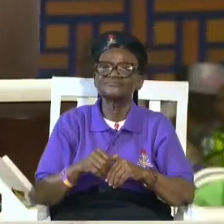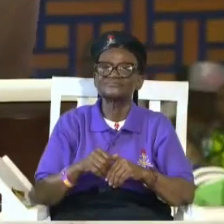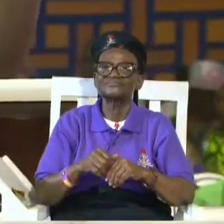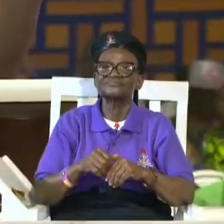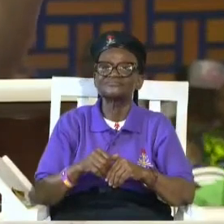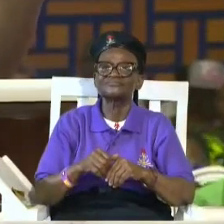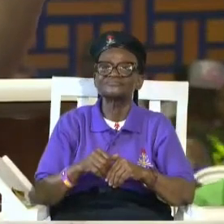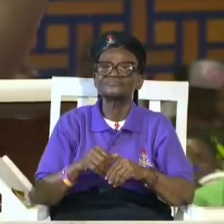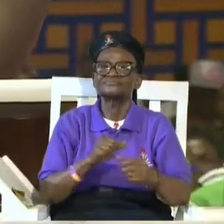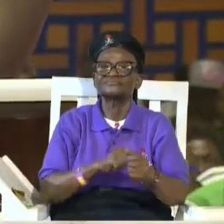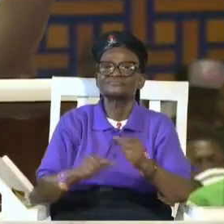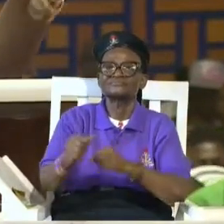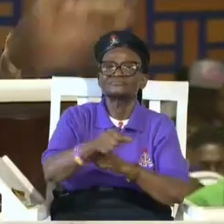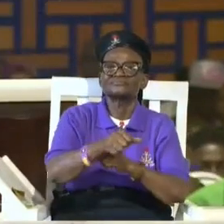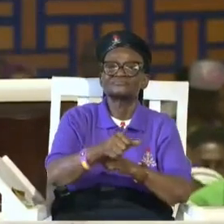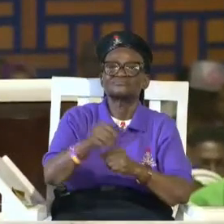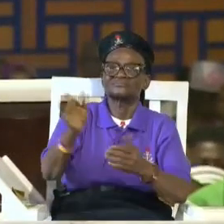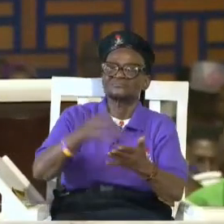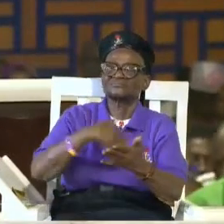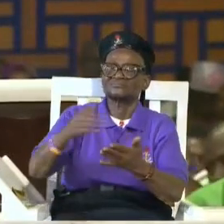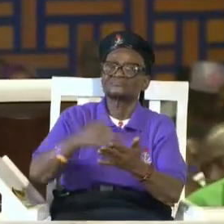Go ahead.